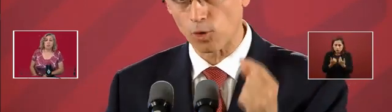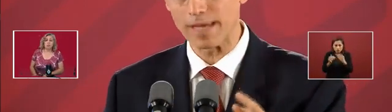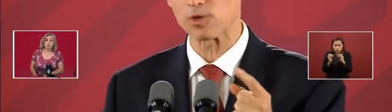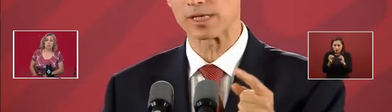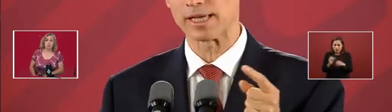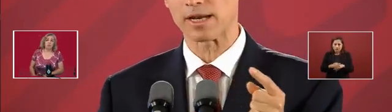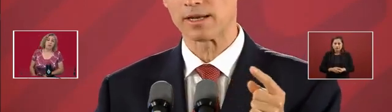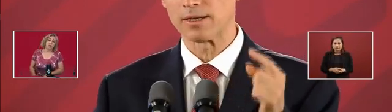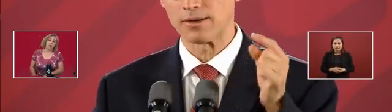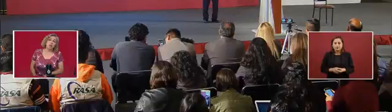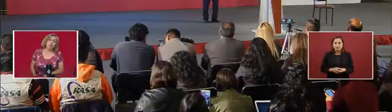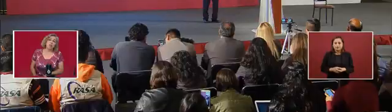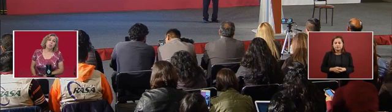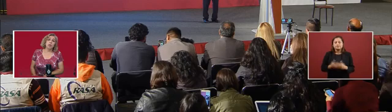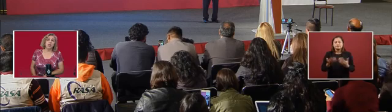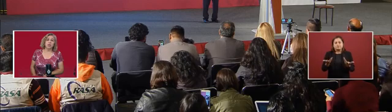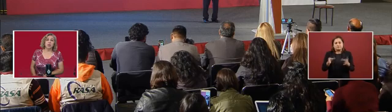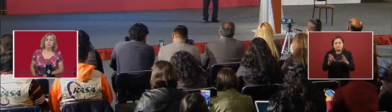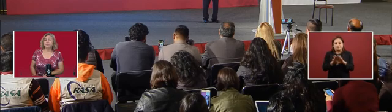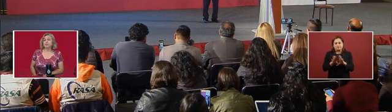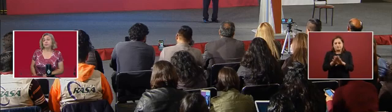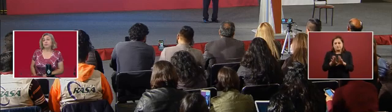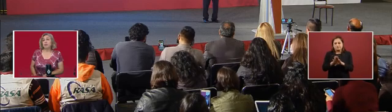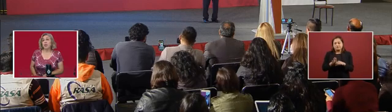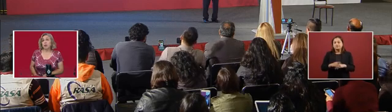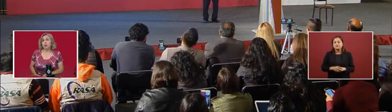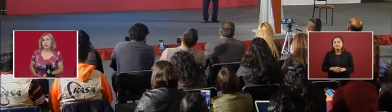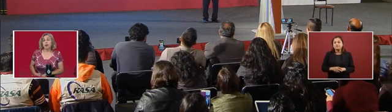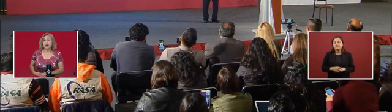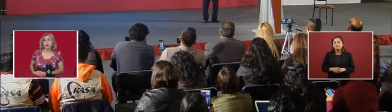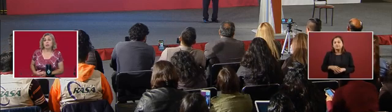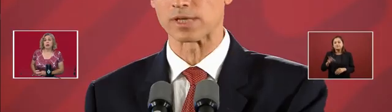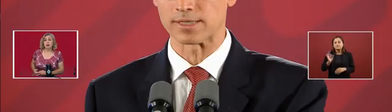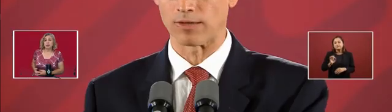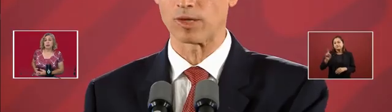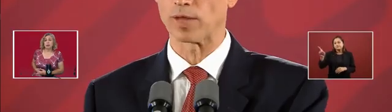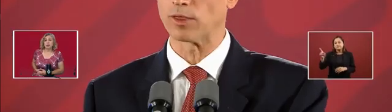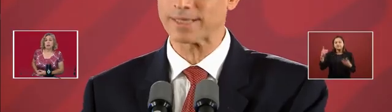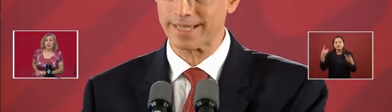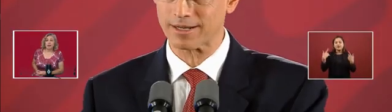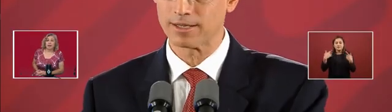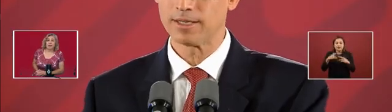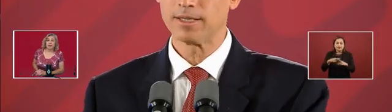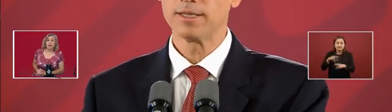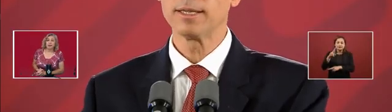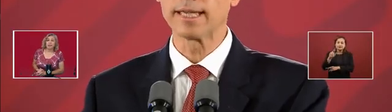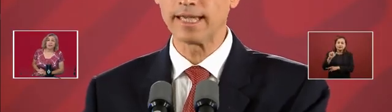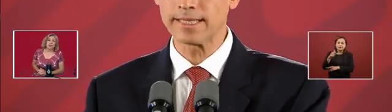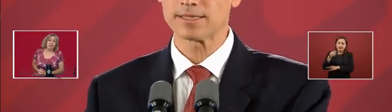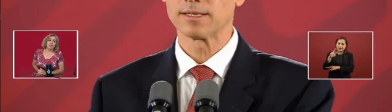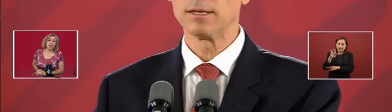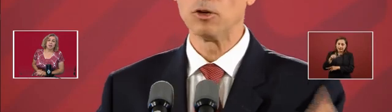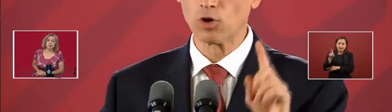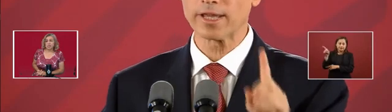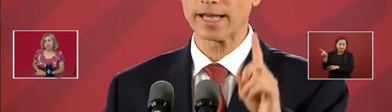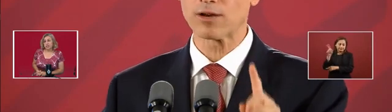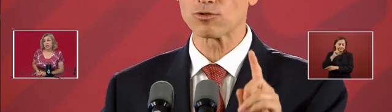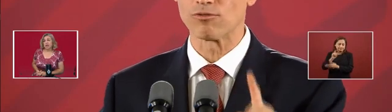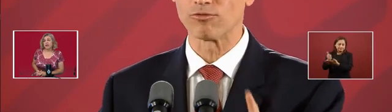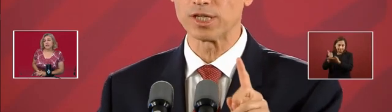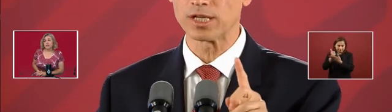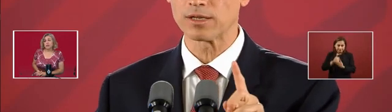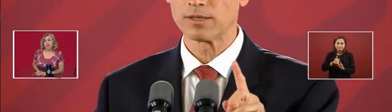they're very, very similar. My worry is that if there's no science that's